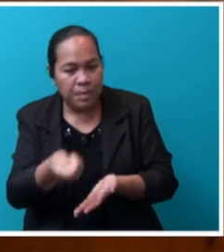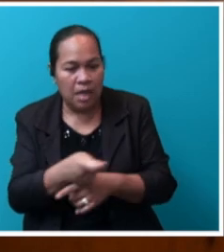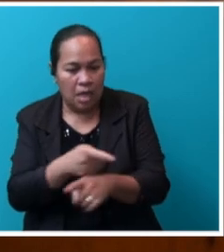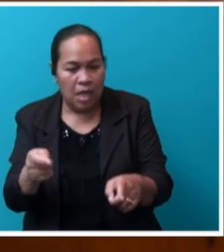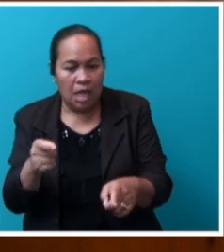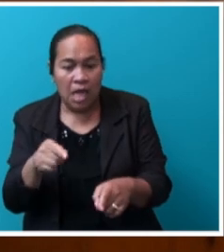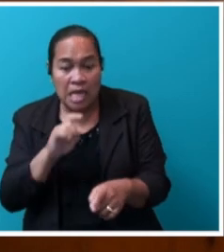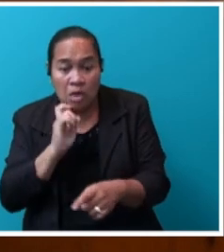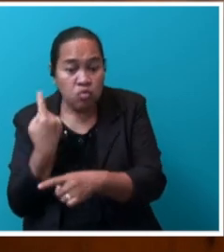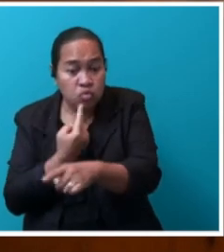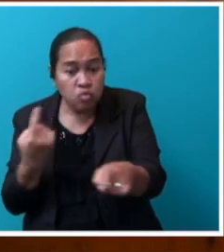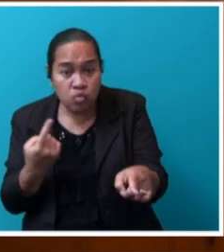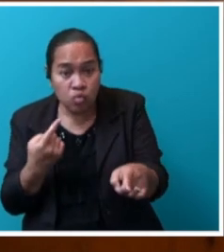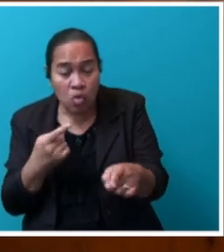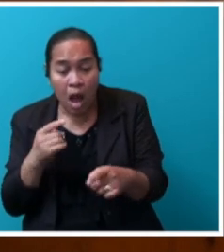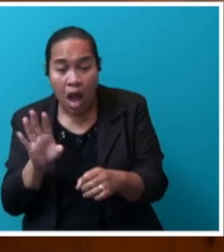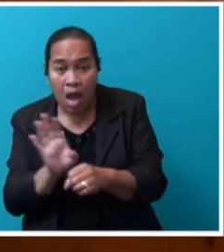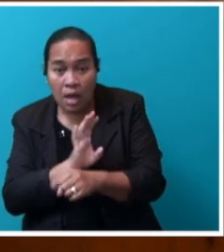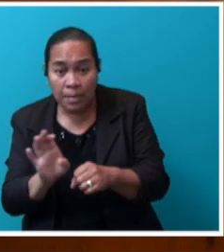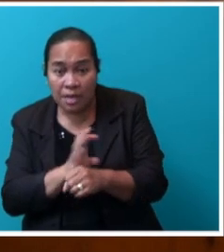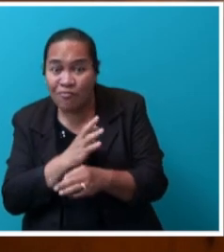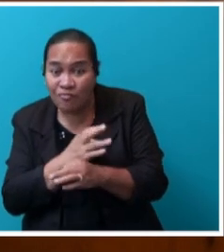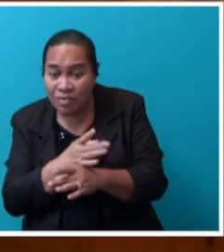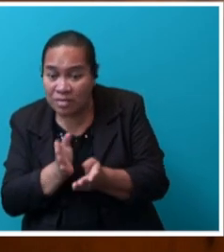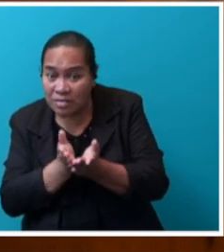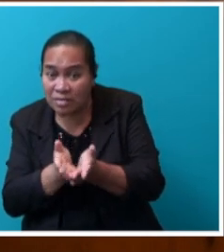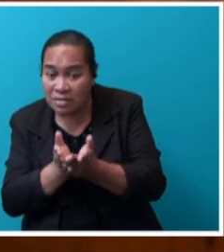law. Two, it bans subsidies that help